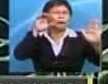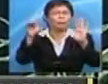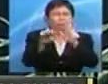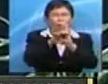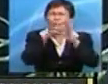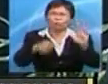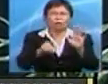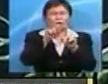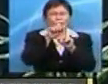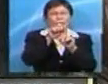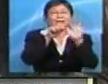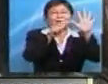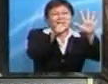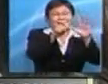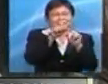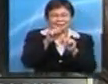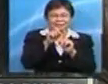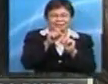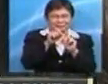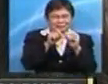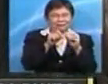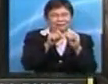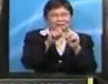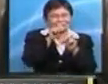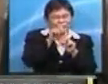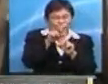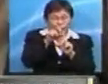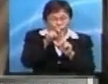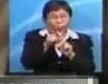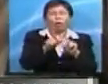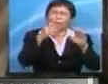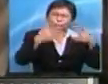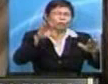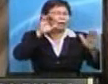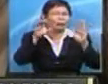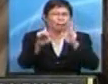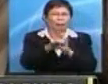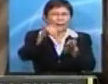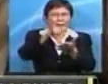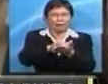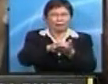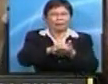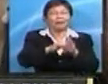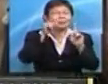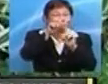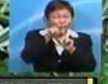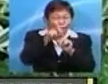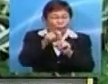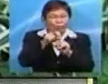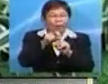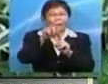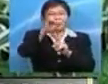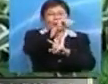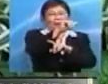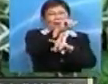were. No, I think the handshakes, I think that's the information that was given by Masad,